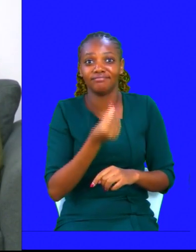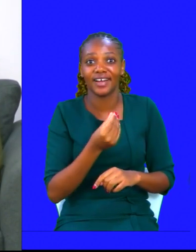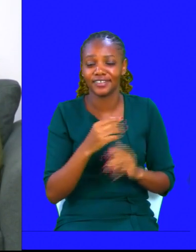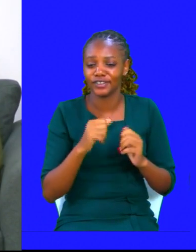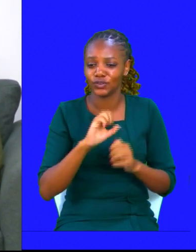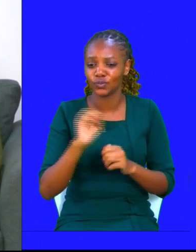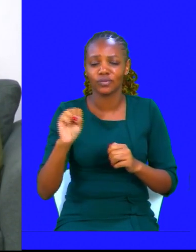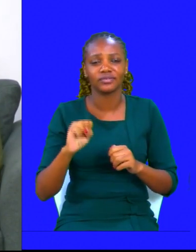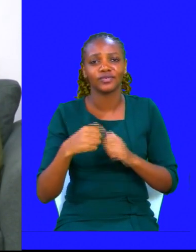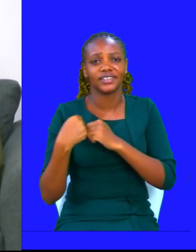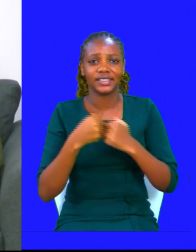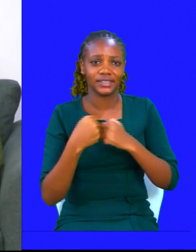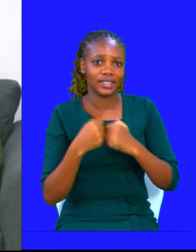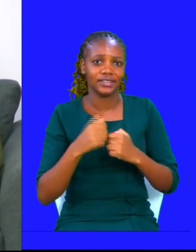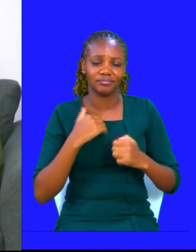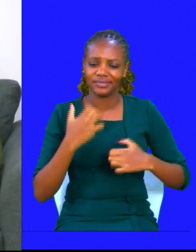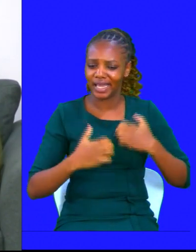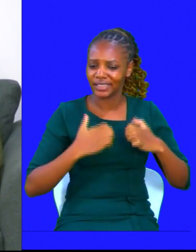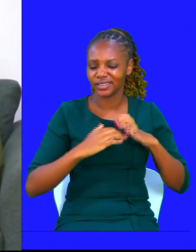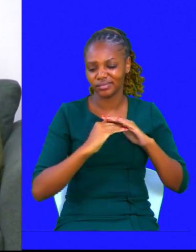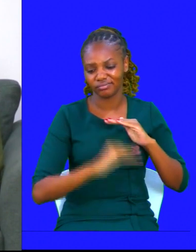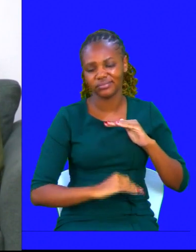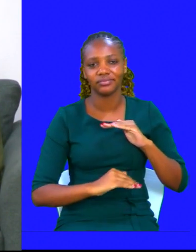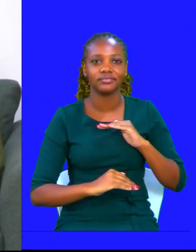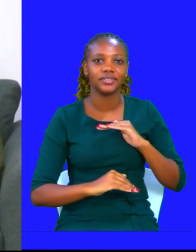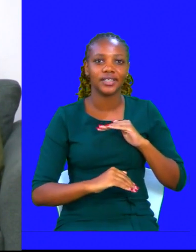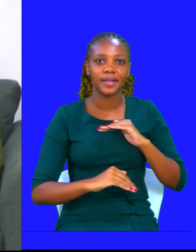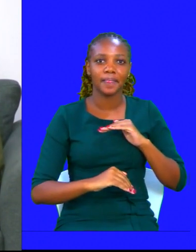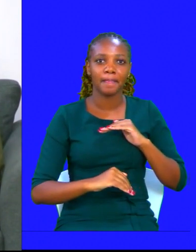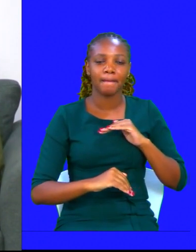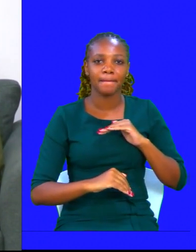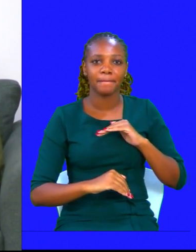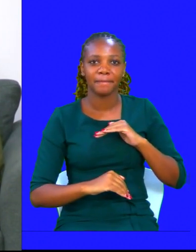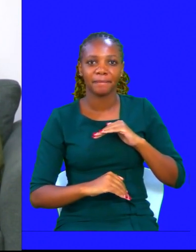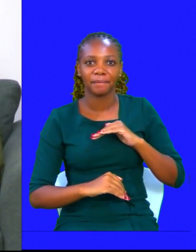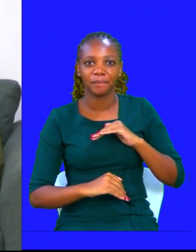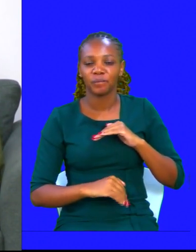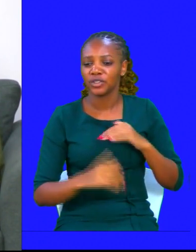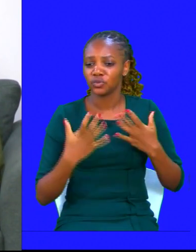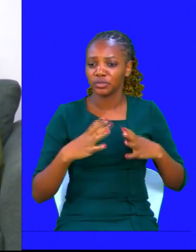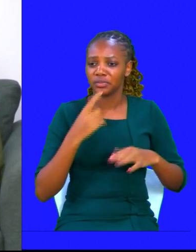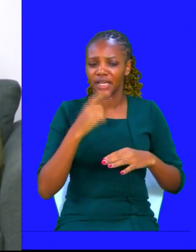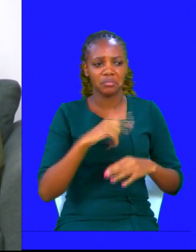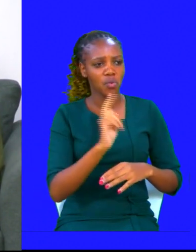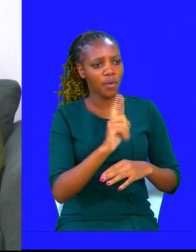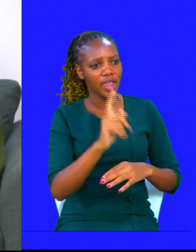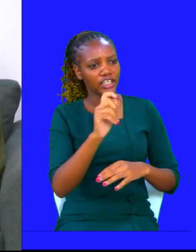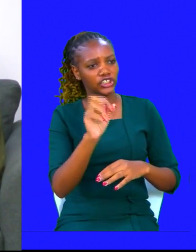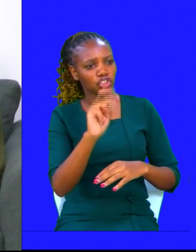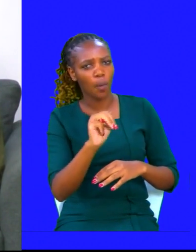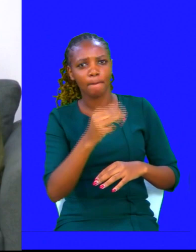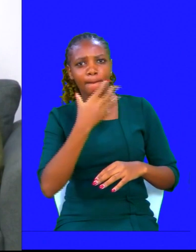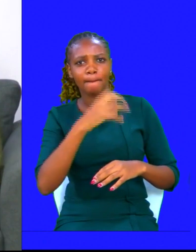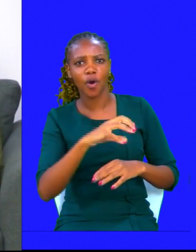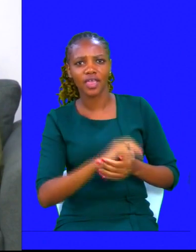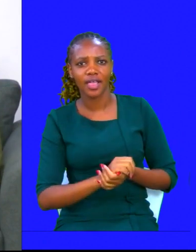challenge, because everyone used to say I'm a tomboy. So these people, they're here telling you you're a tomboy. On top of it, you have a very